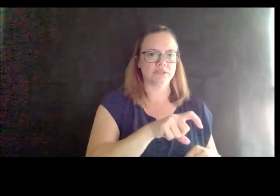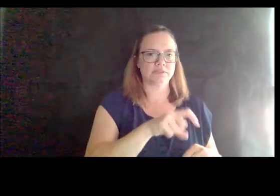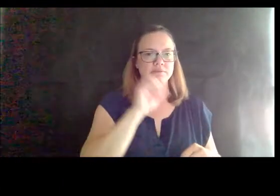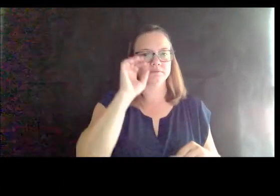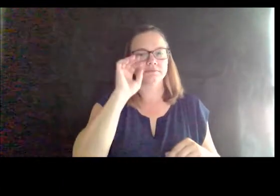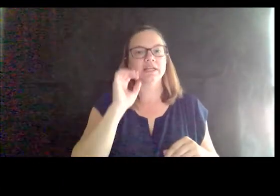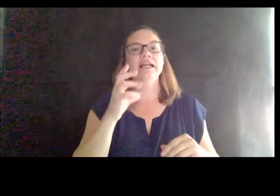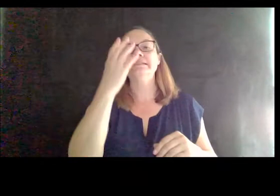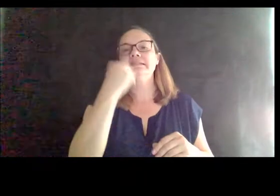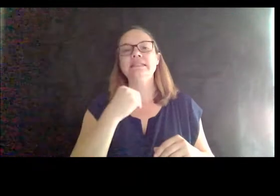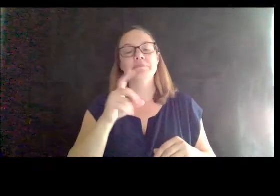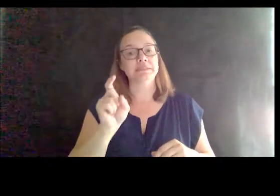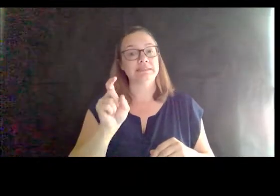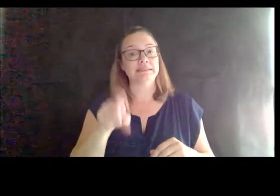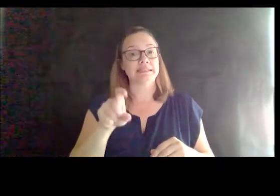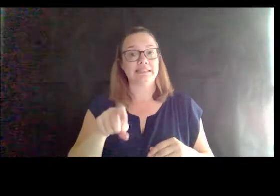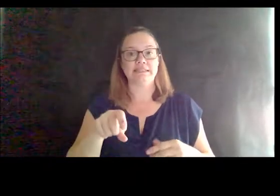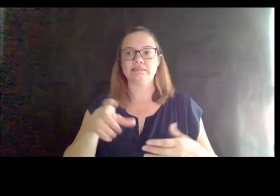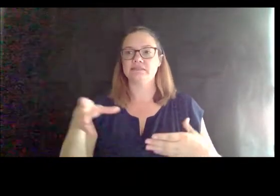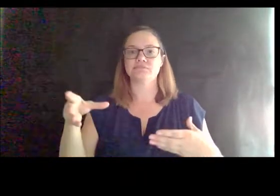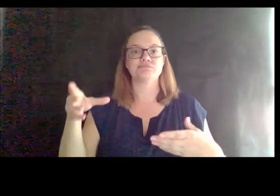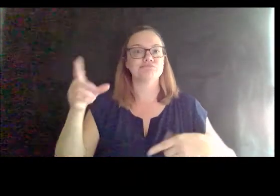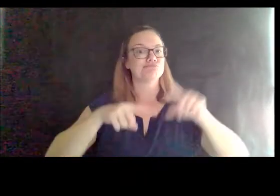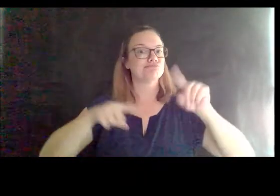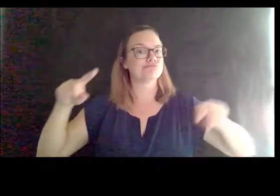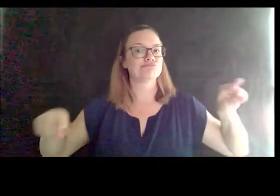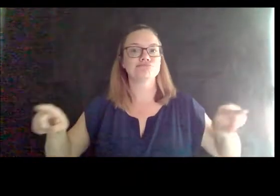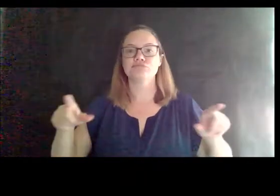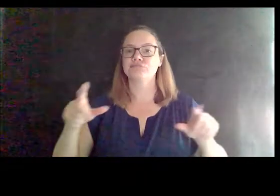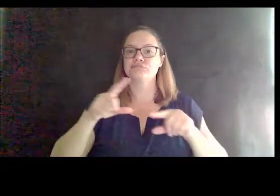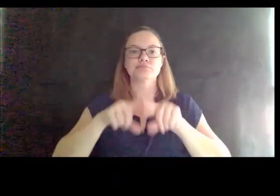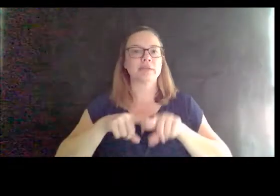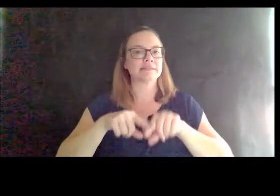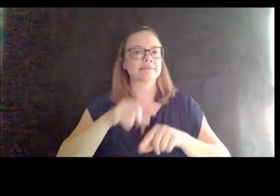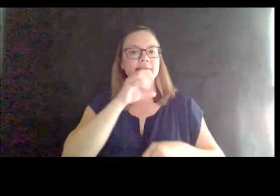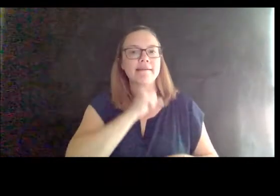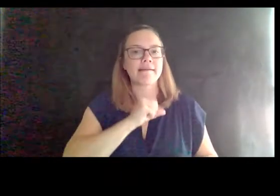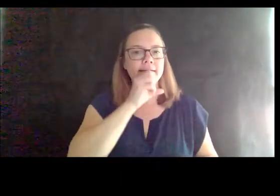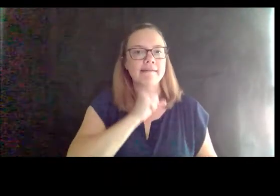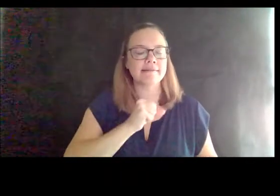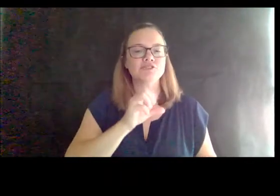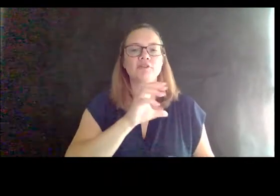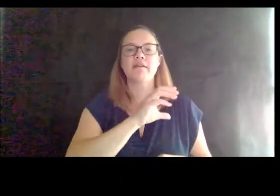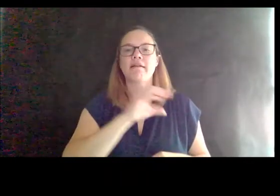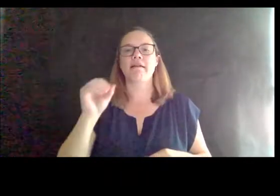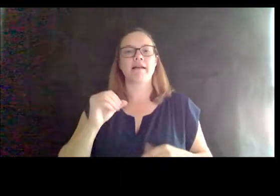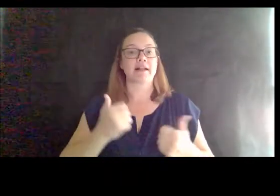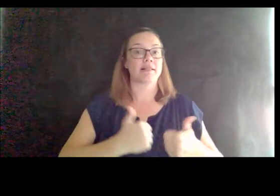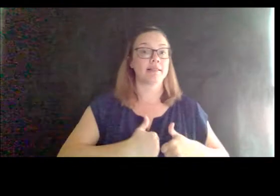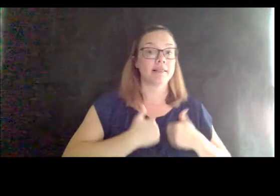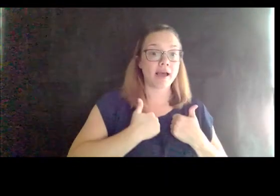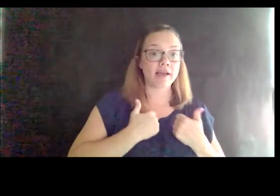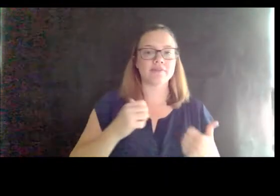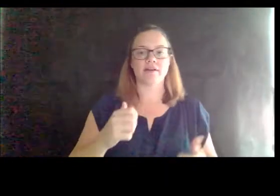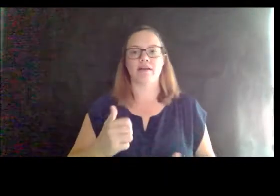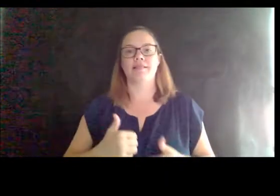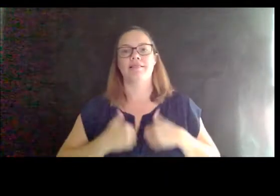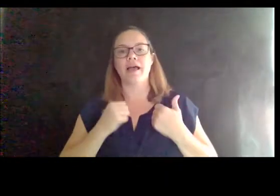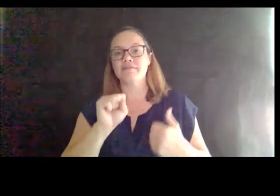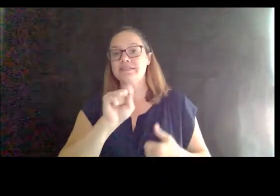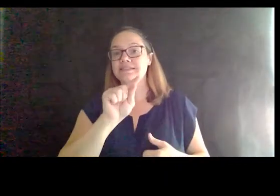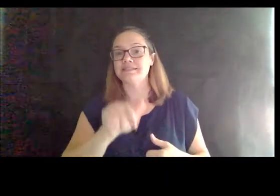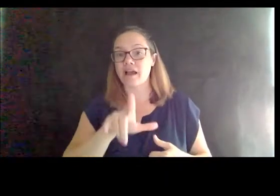Sleep needs vary across ages and are especially impacted by life, lifestyle and our